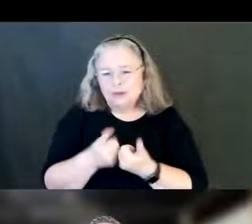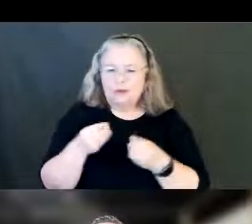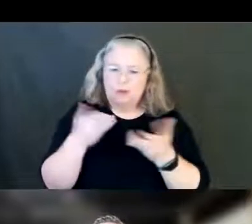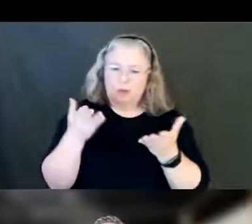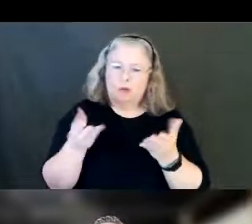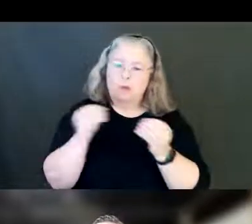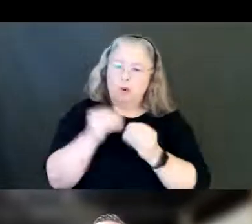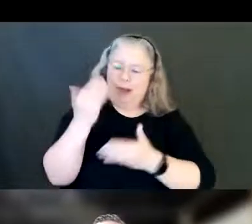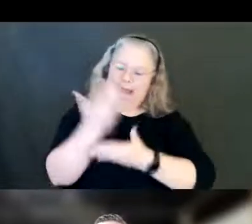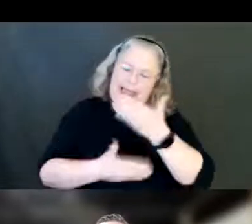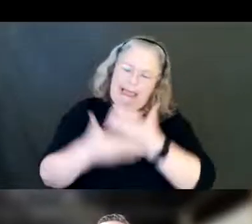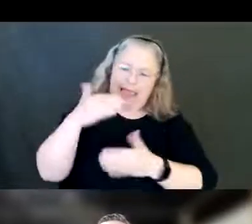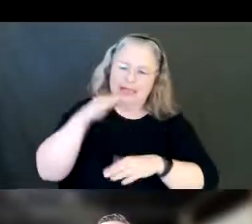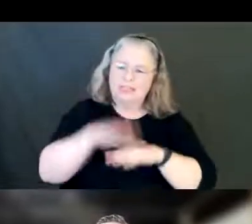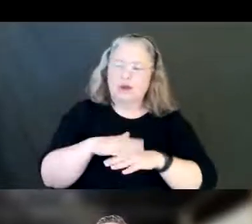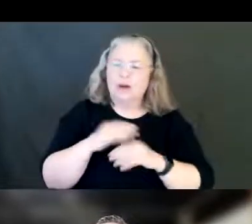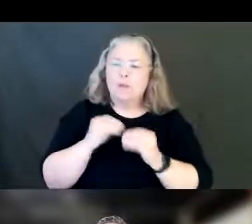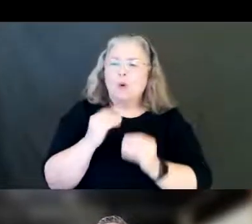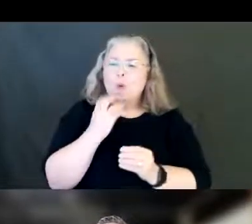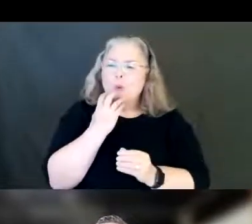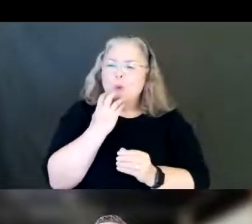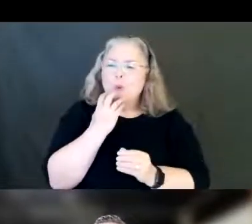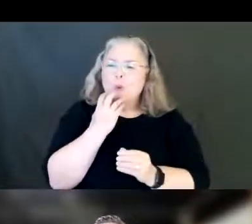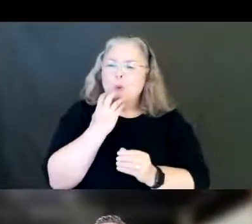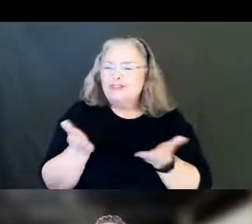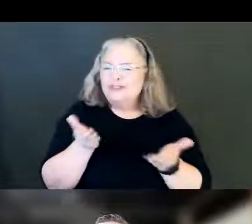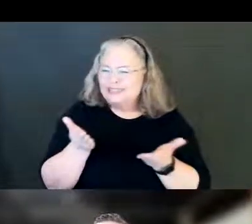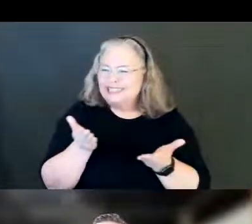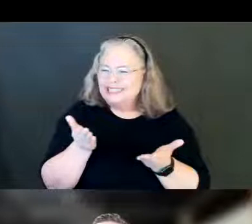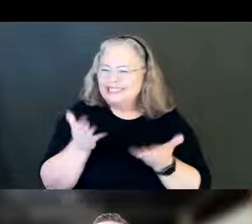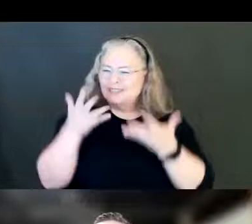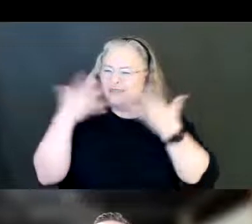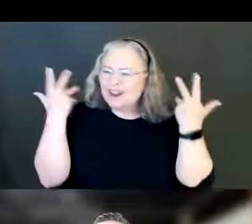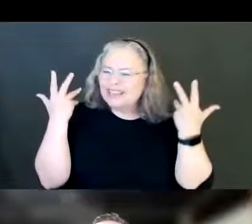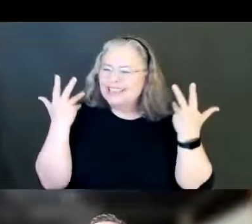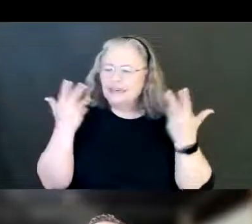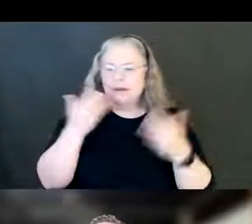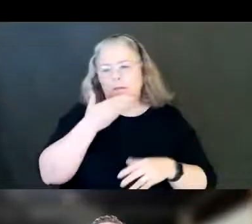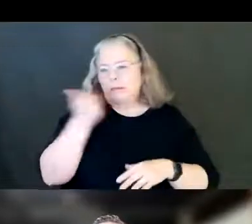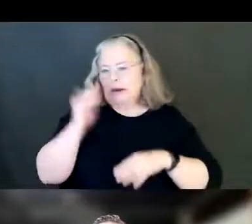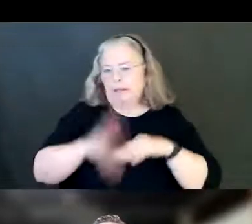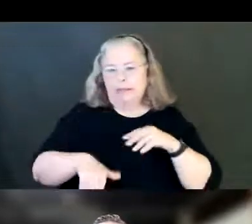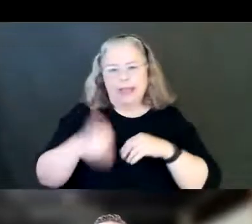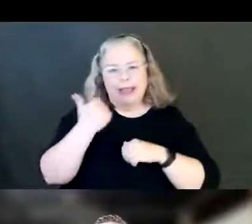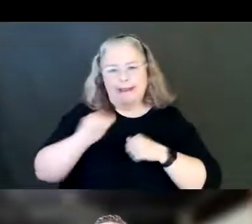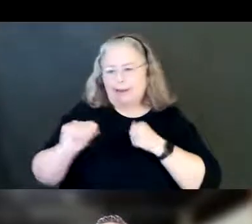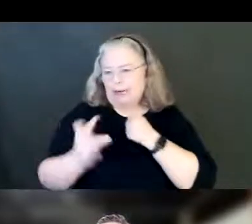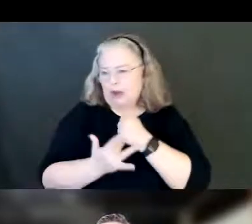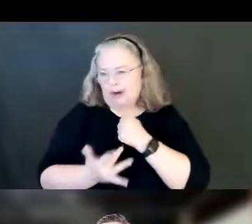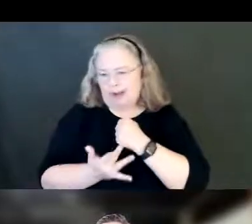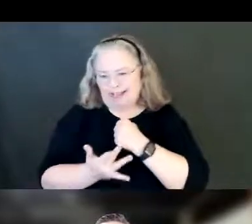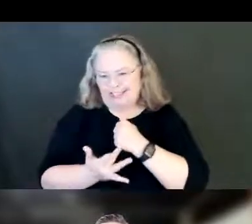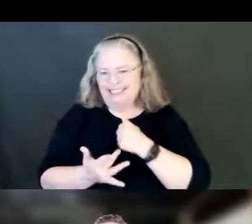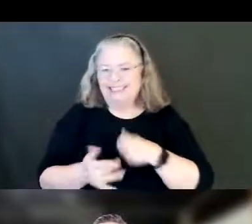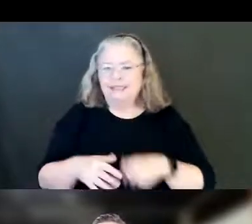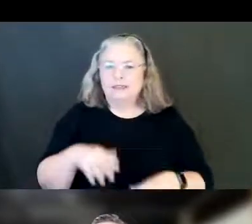more hands-on and warm service that so much better than any technology could ever do. And then